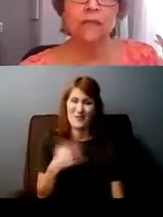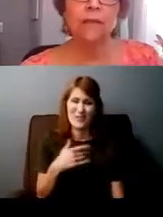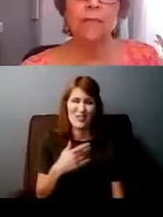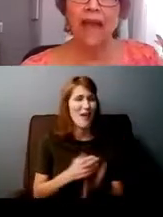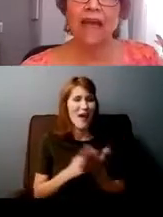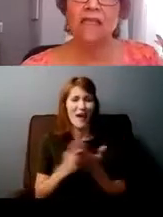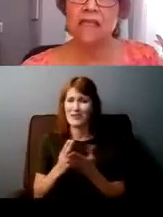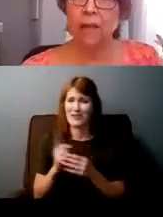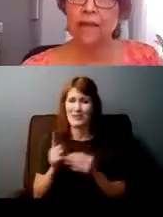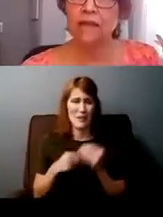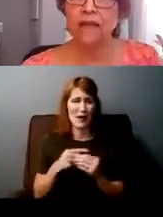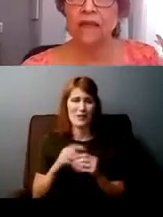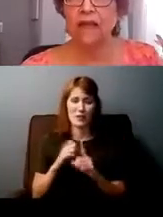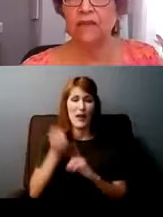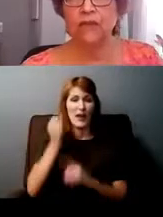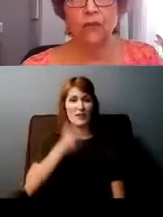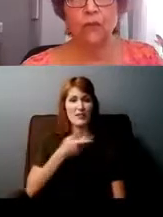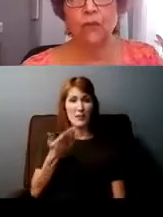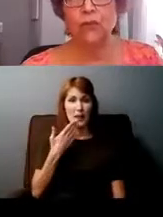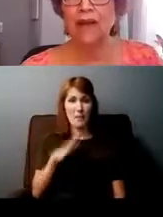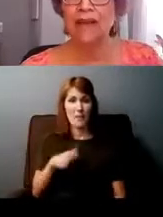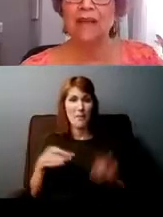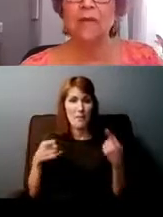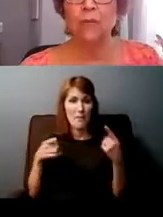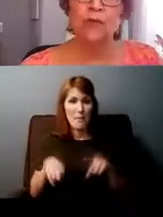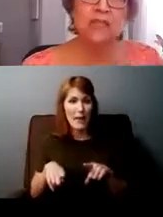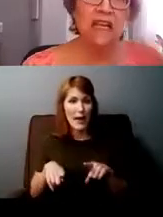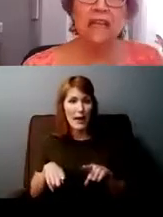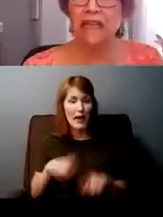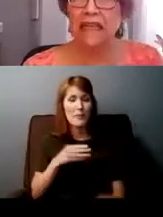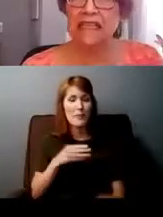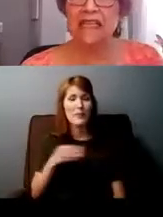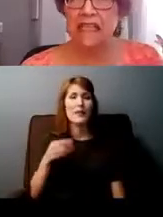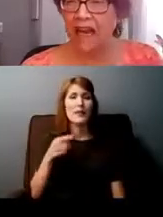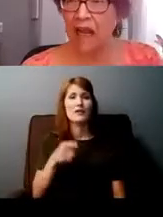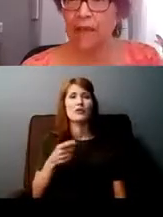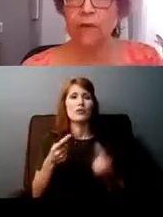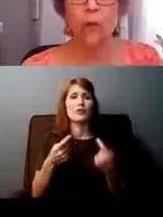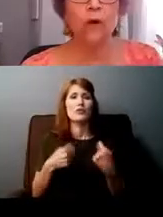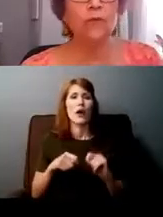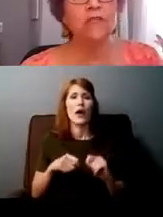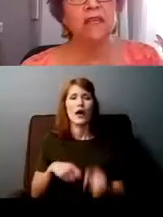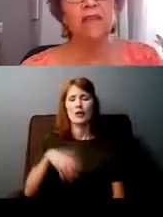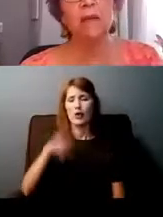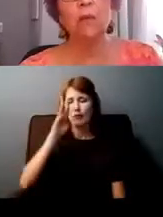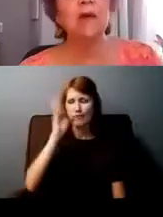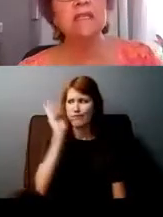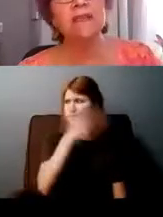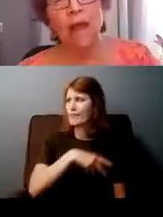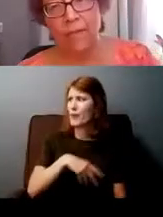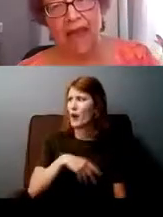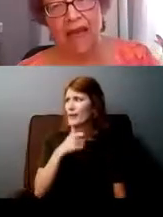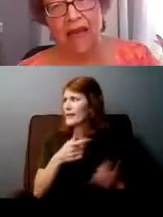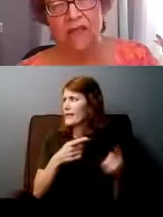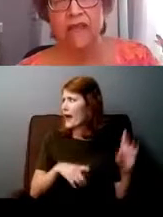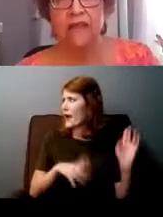If something bad has happened and you try to pretend that it didn't happen or pretend that it wasn't that bad,